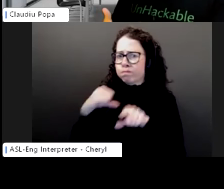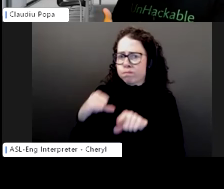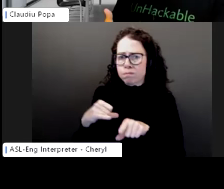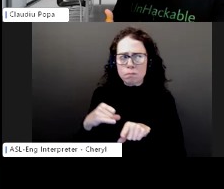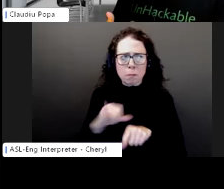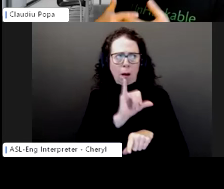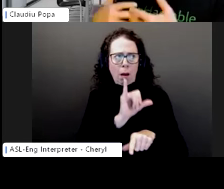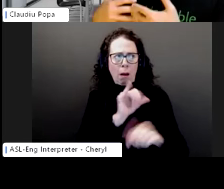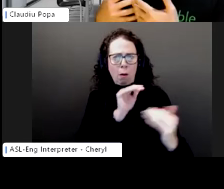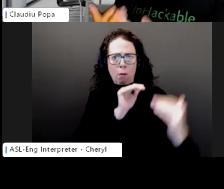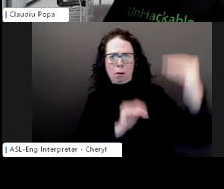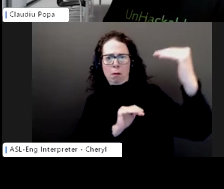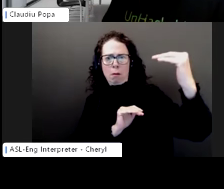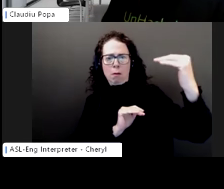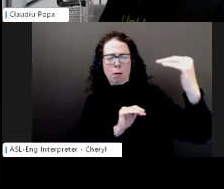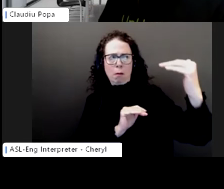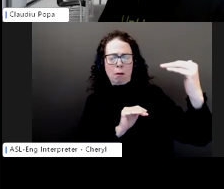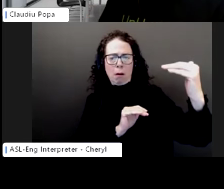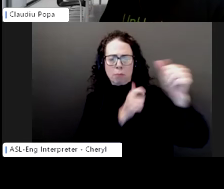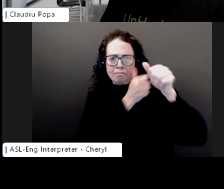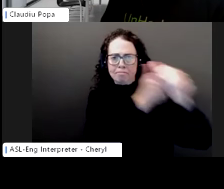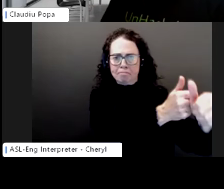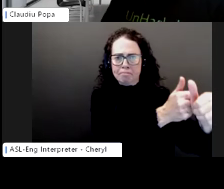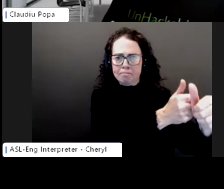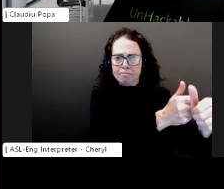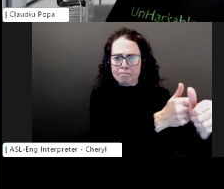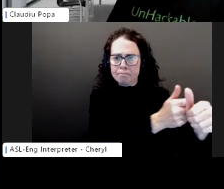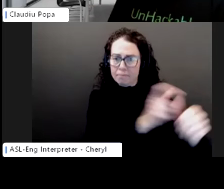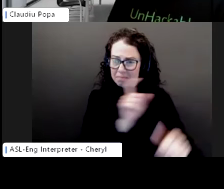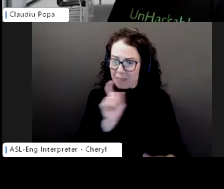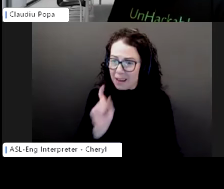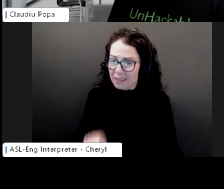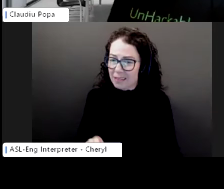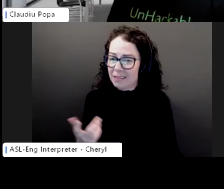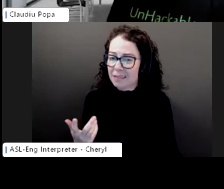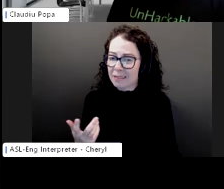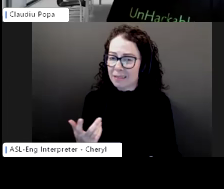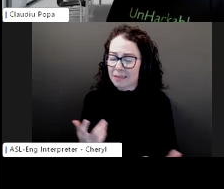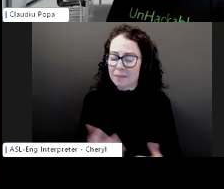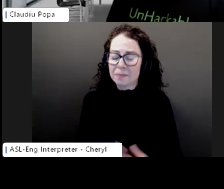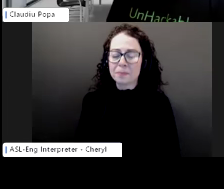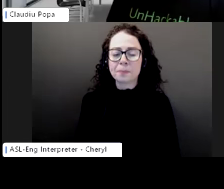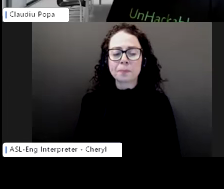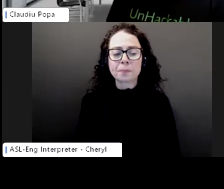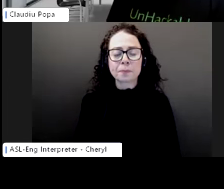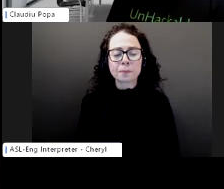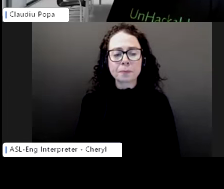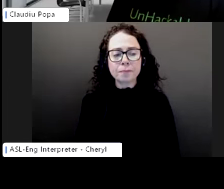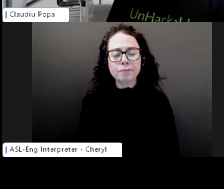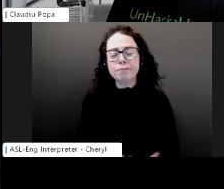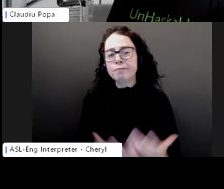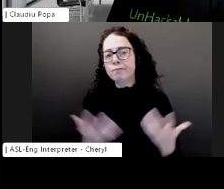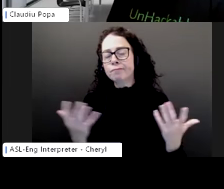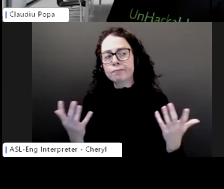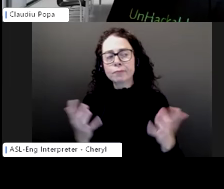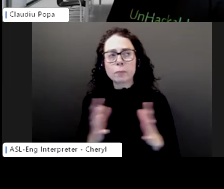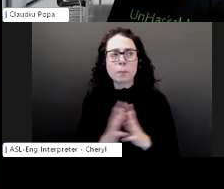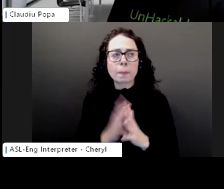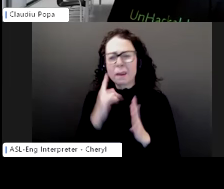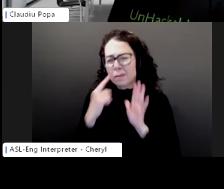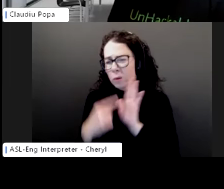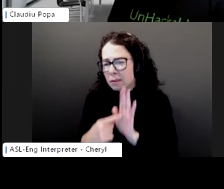authority, which influences people disproportionately. When we talk about things